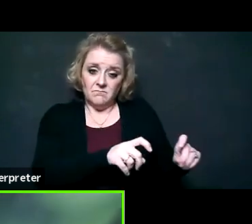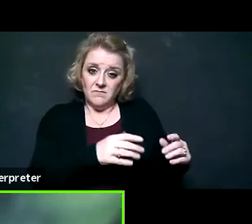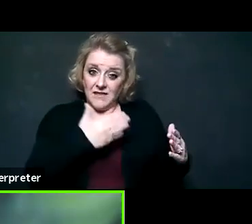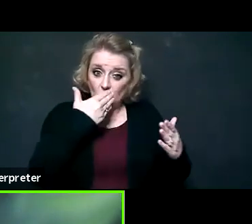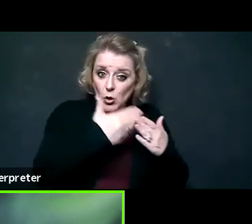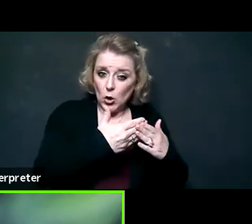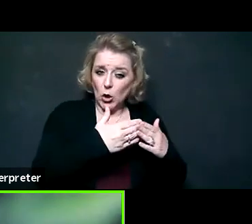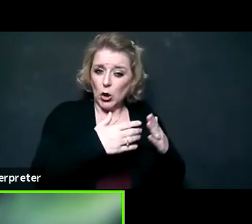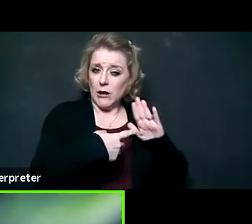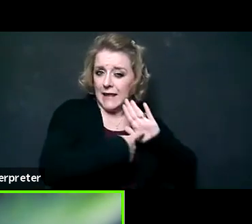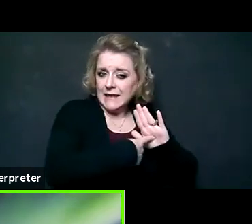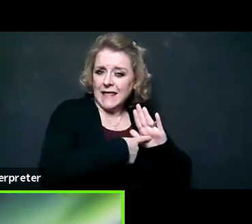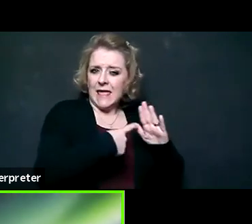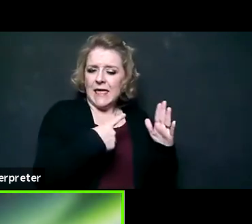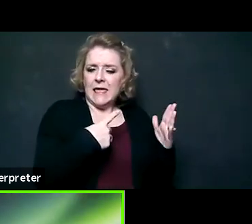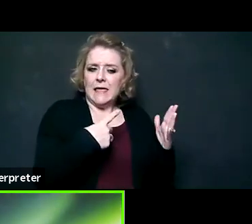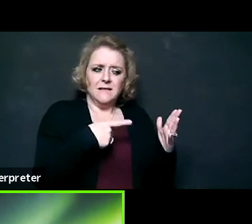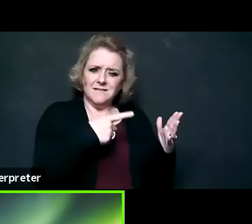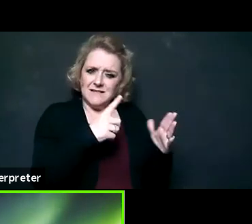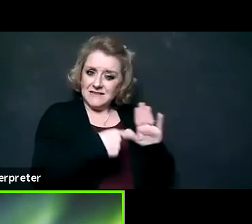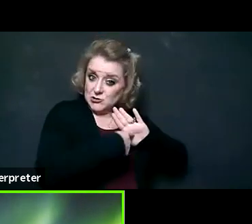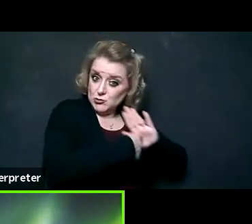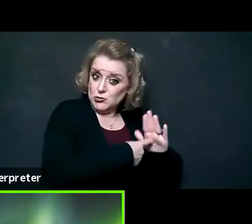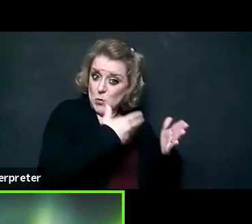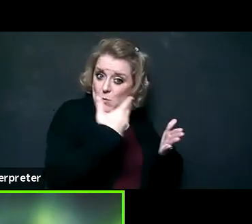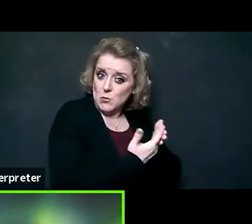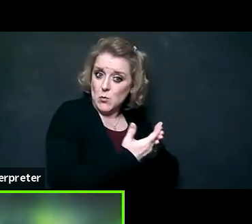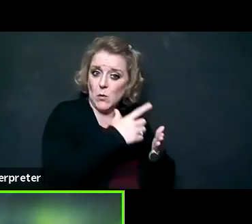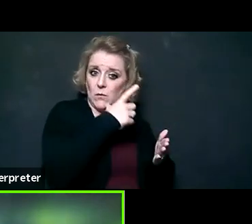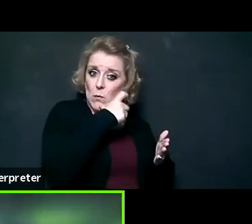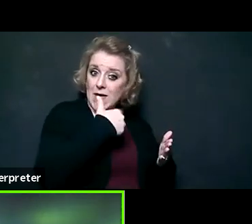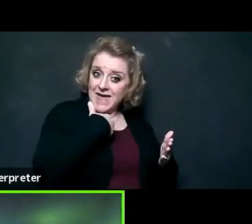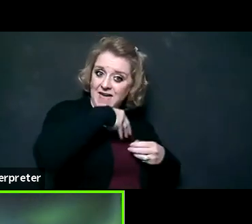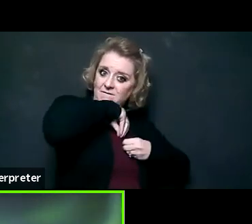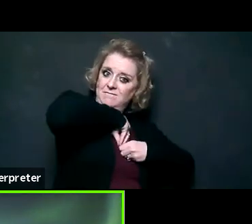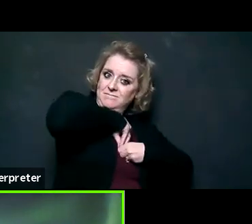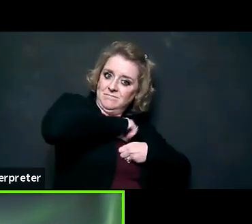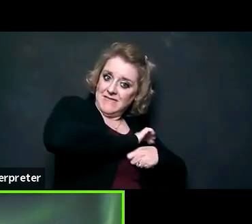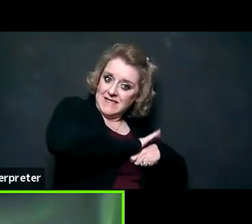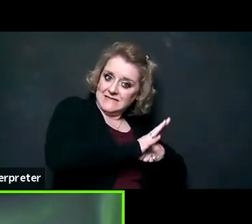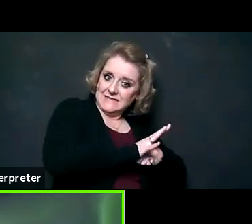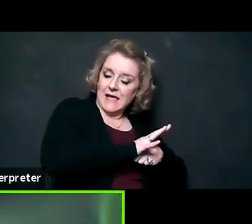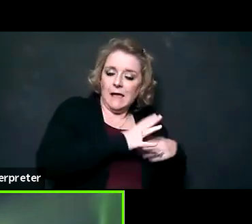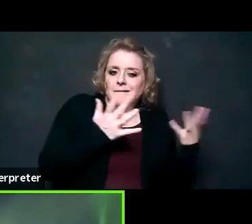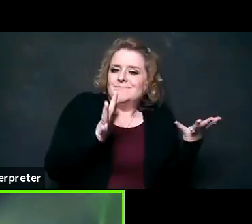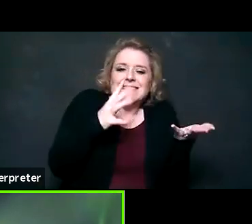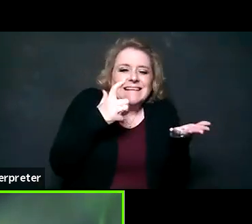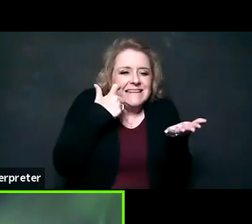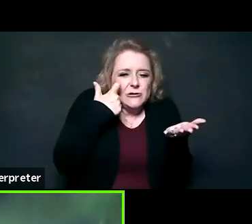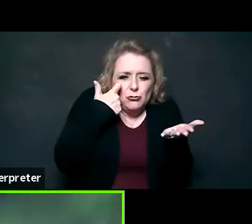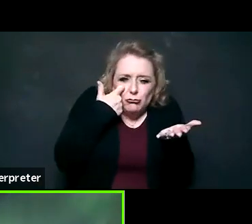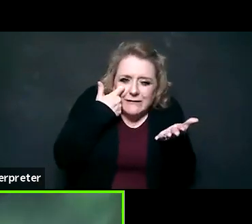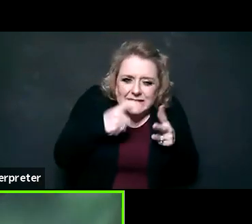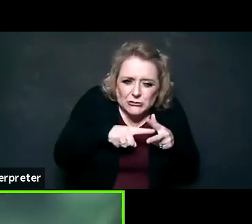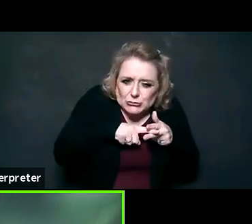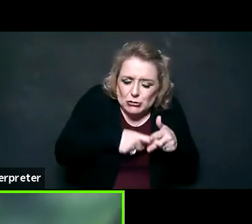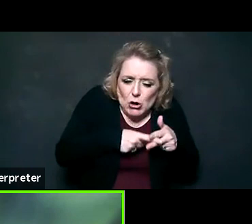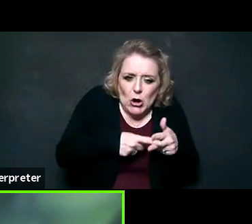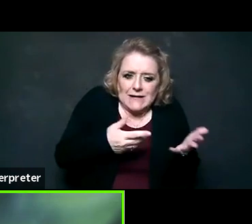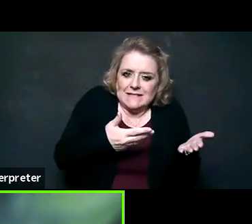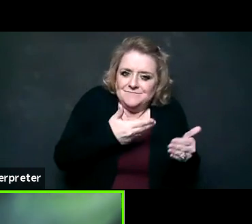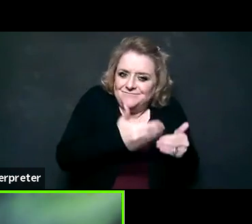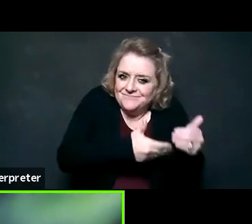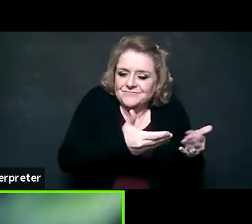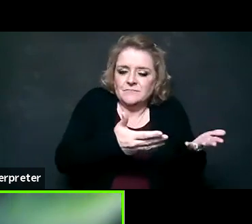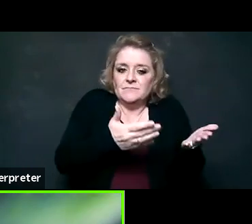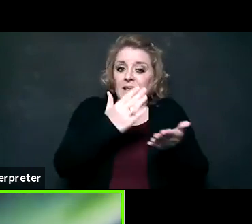there? And are we on the backside? It's still so early that I'd like to tell you that, Karen. I mean, there's literature that says the antibody test, some of us